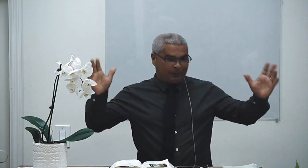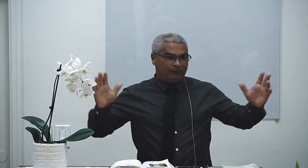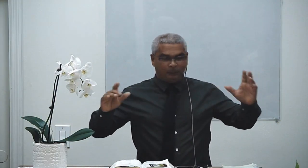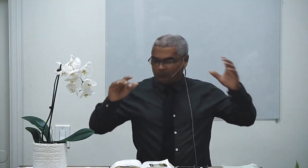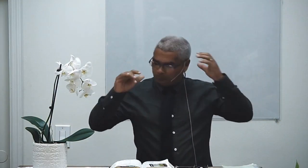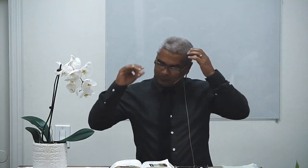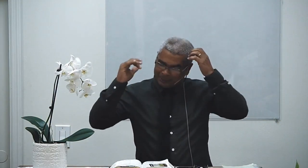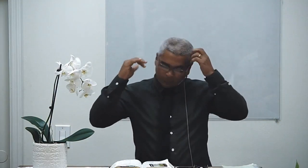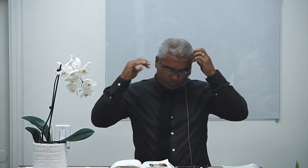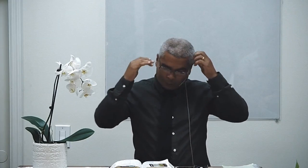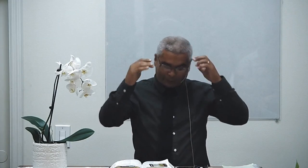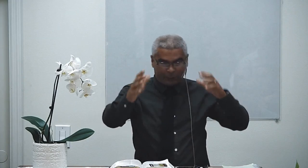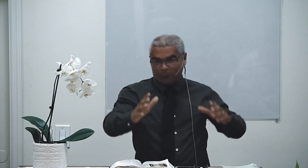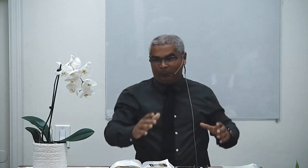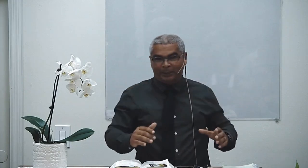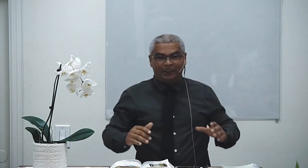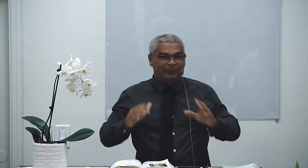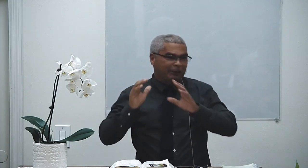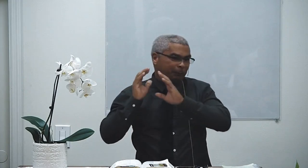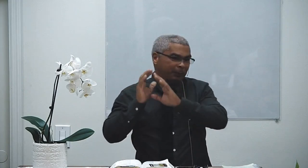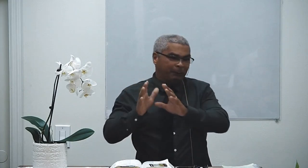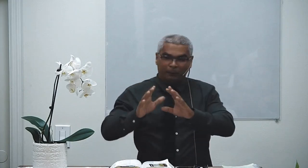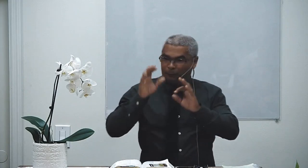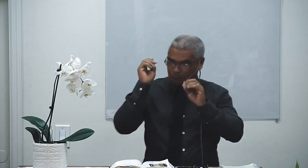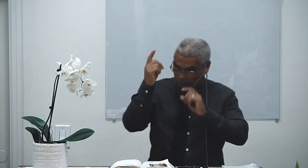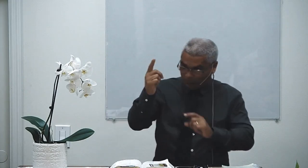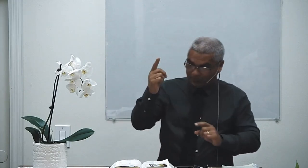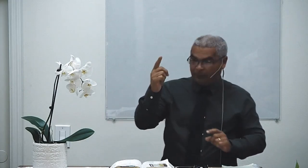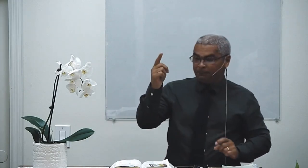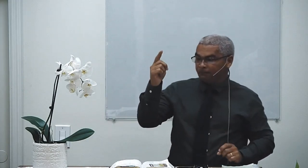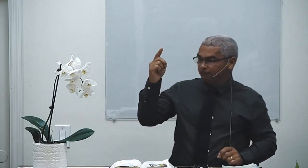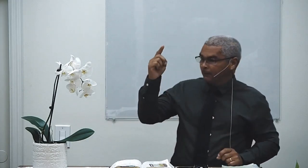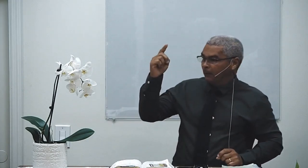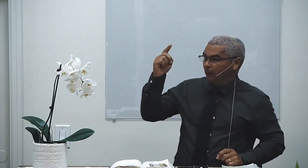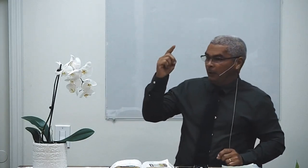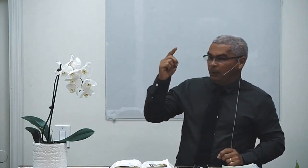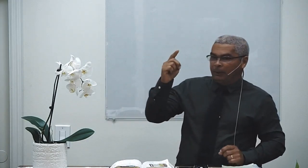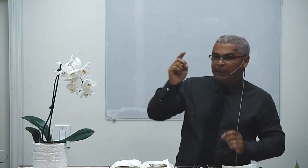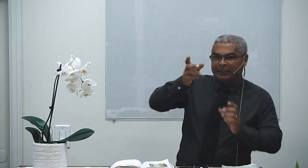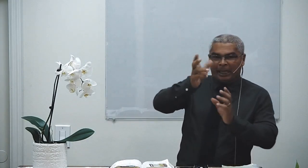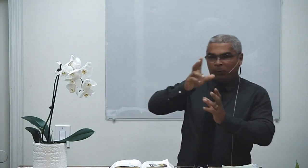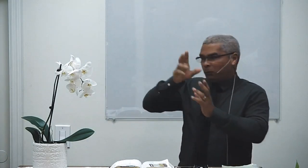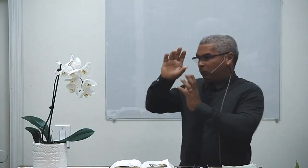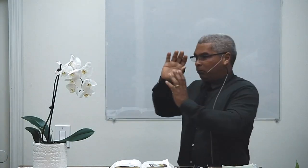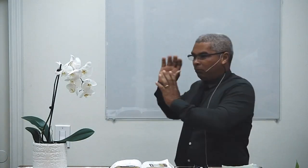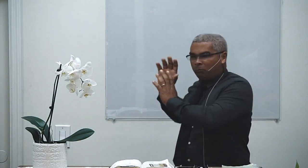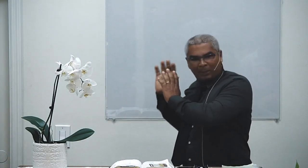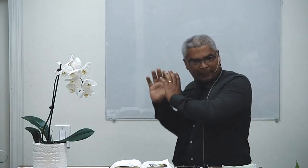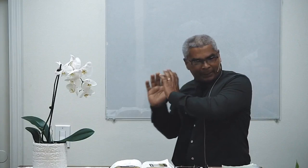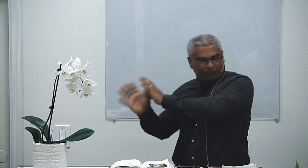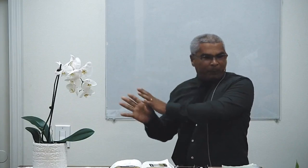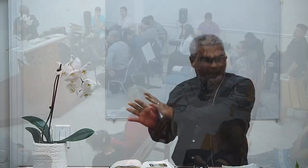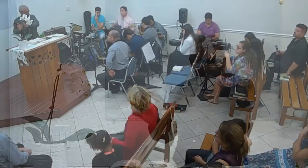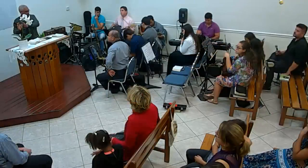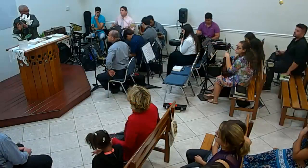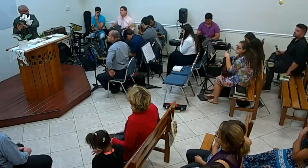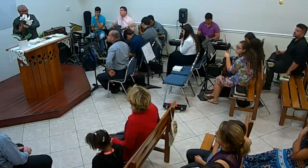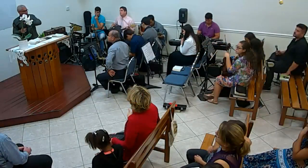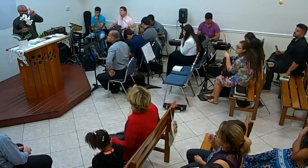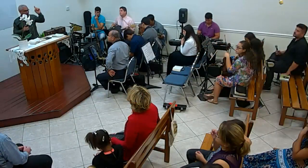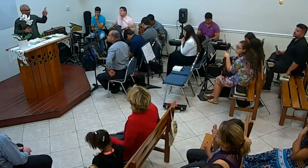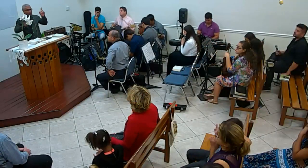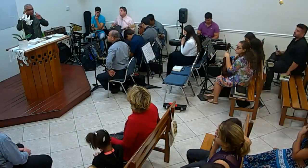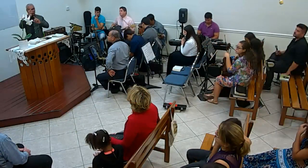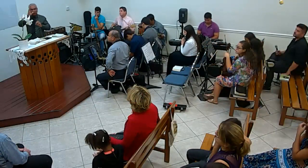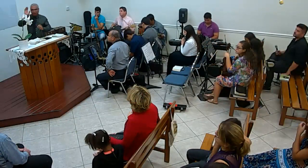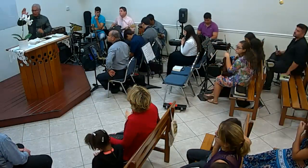waist girded and the lamp lit. So we see on the parables and sound and trumps, first was a sound, where